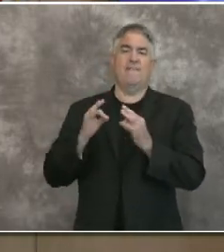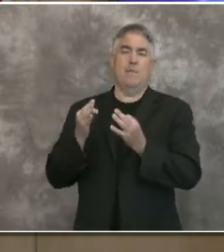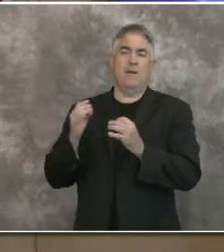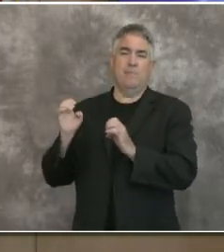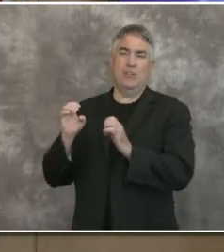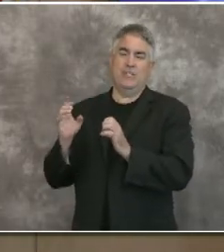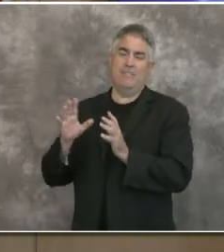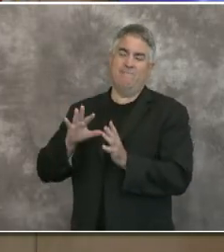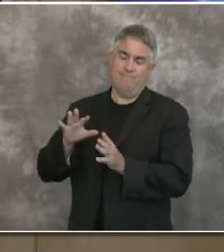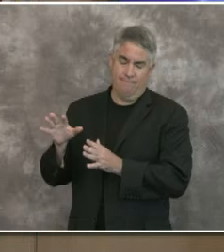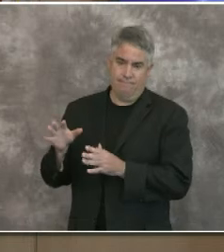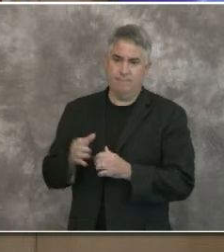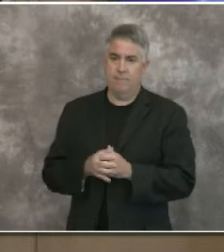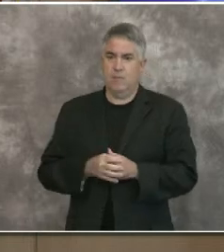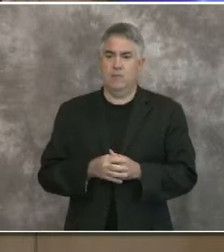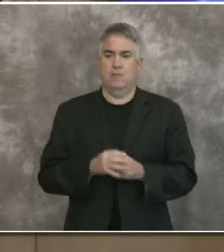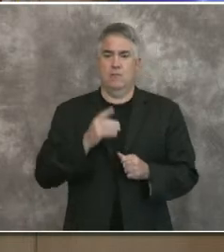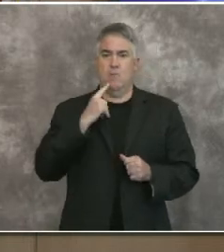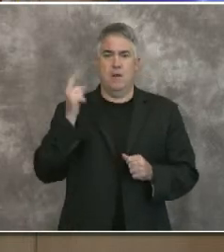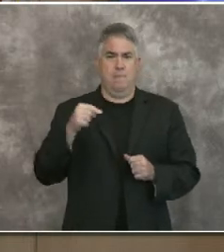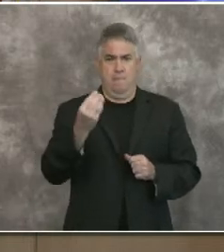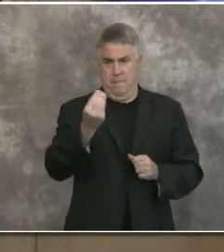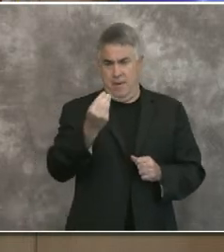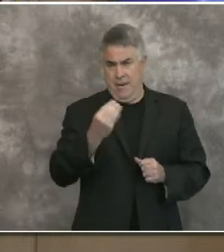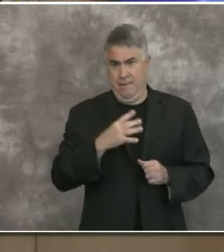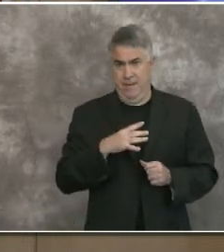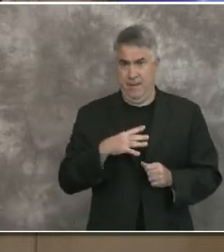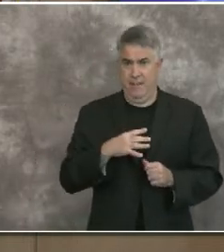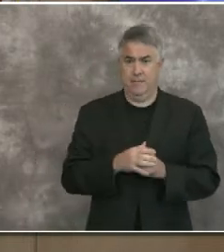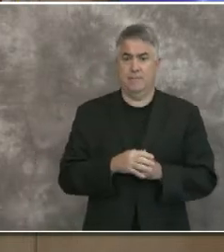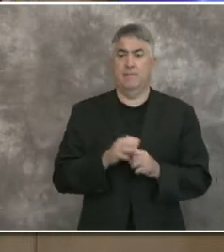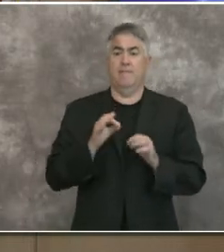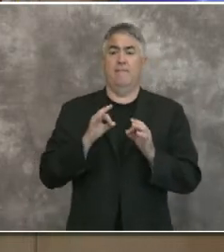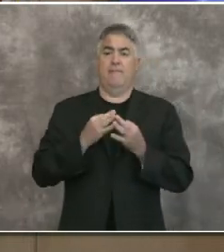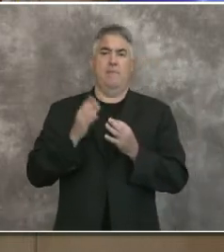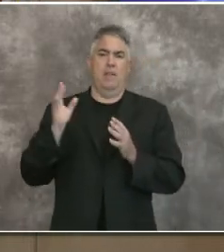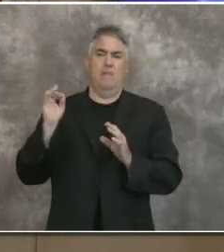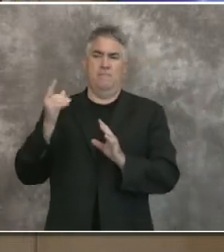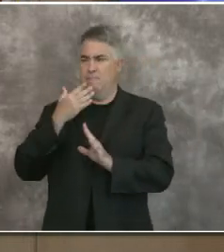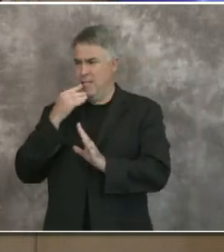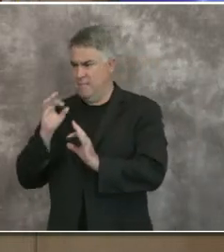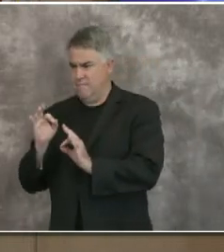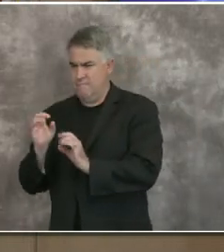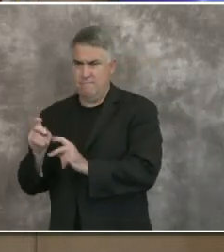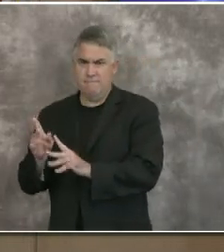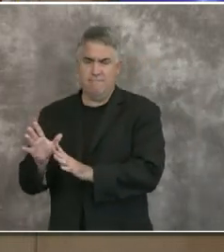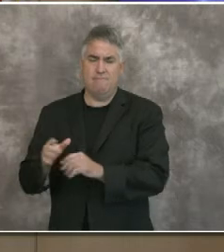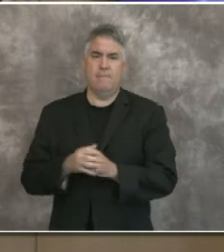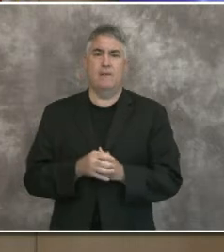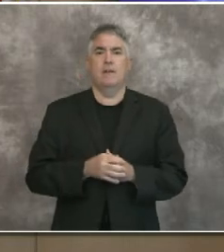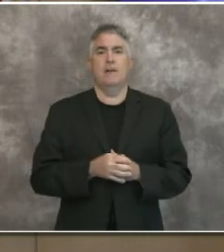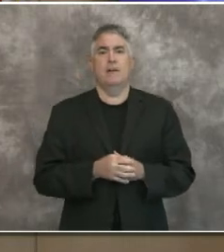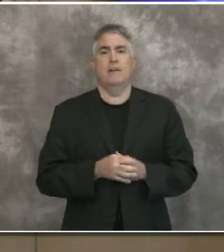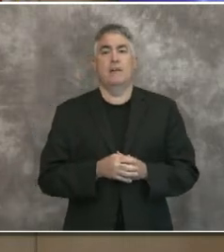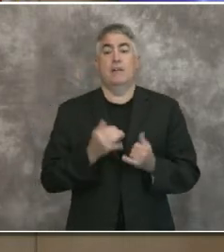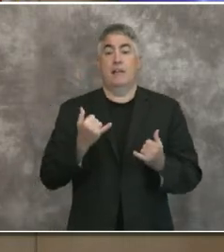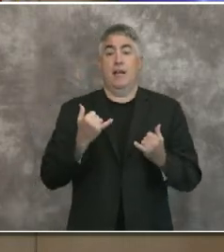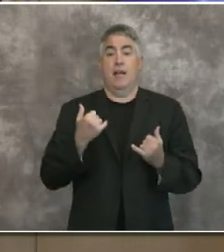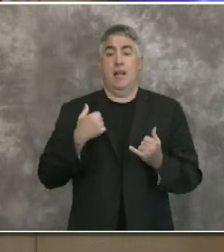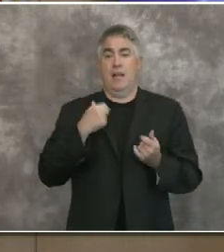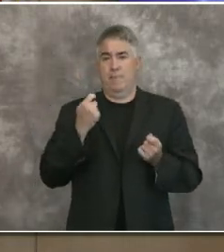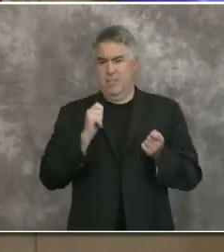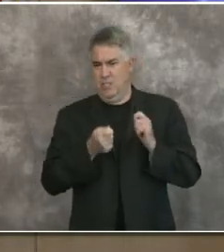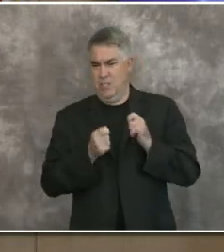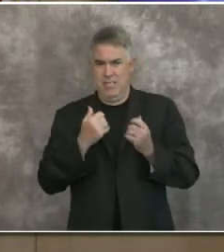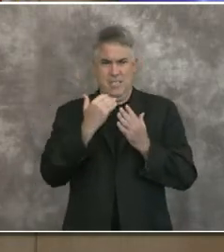We do expect him back on Monday, and we wish him and his family all of the best. Second thing is we have a little change in our format today. We